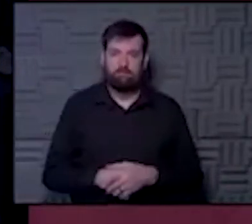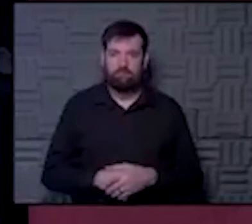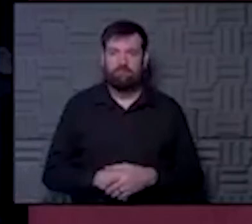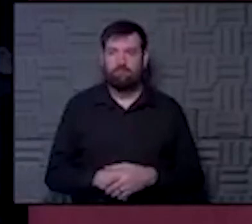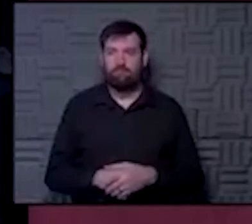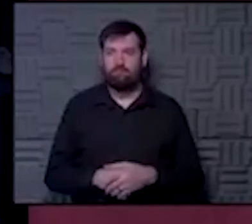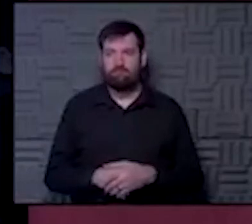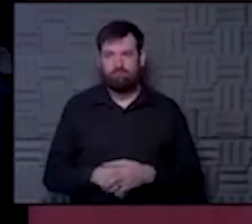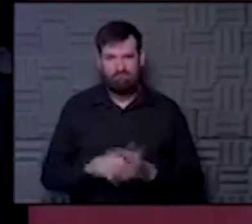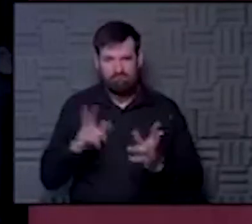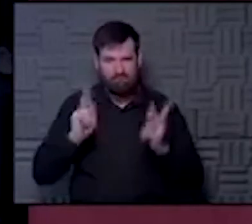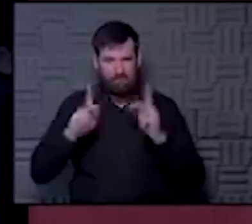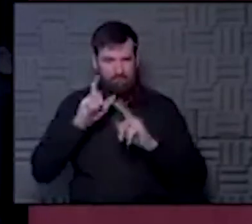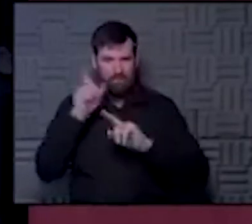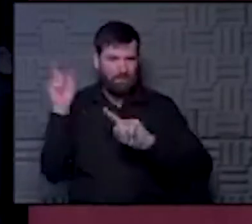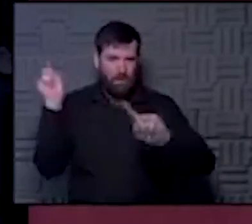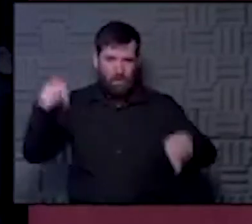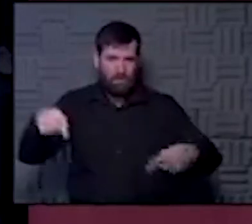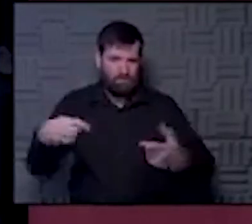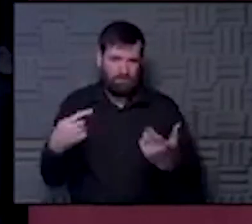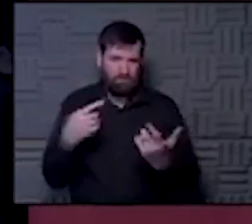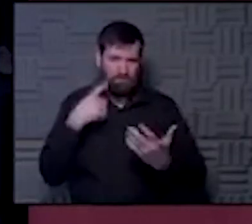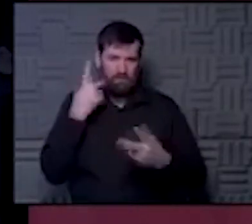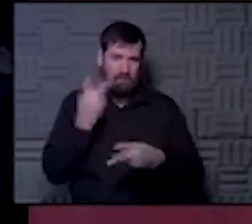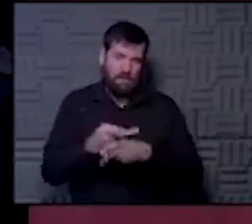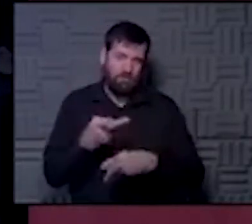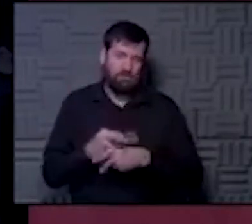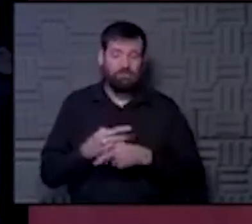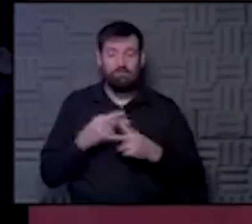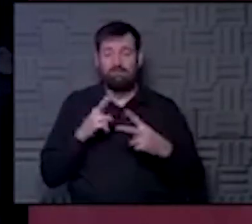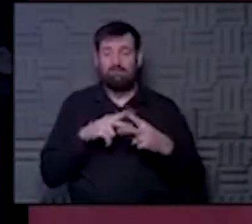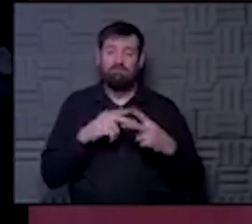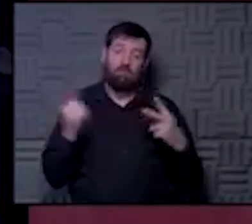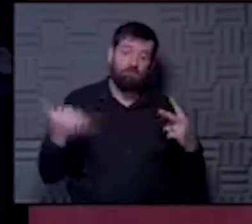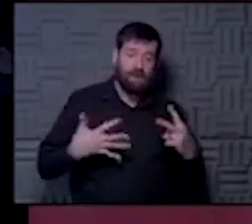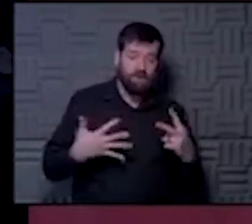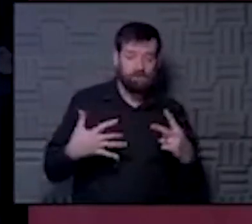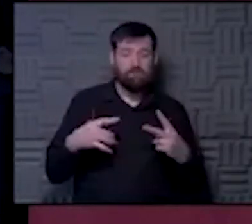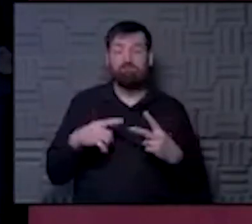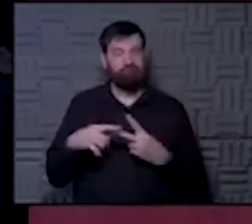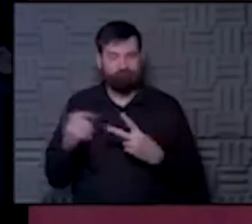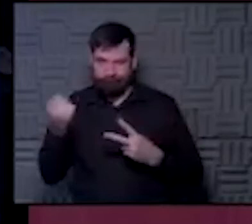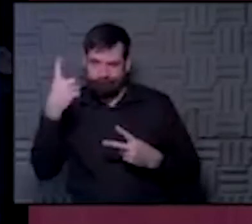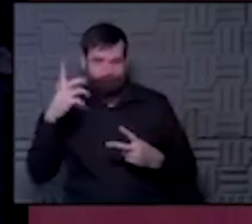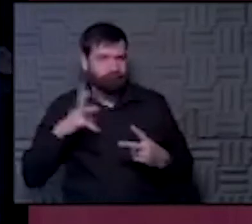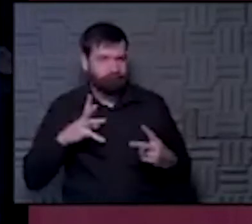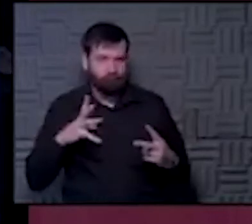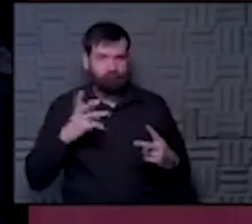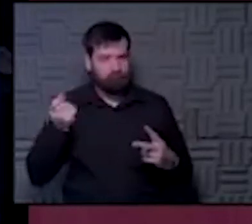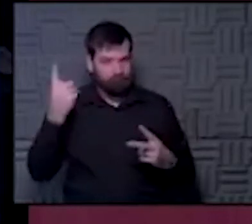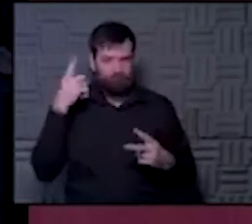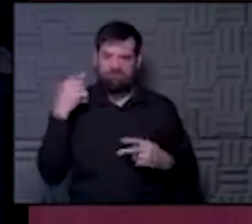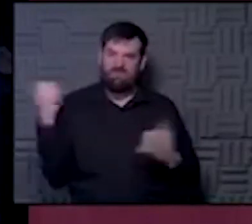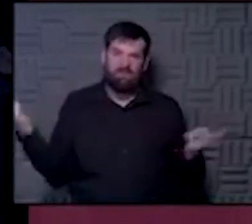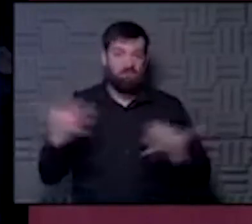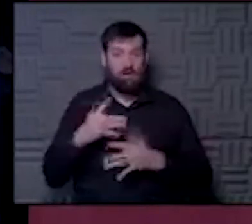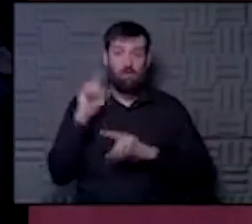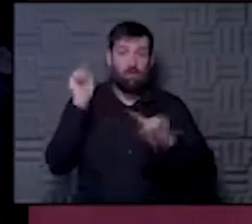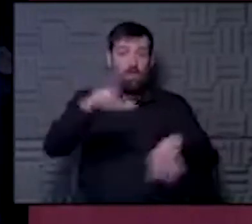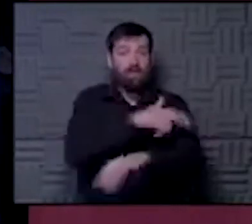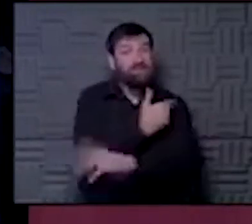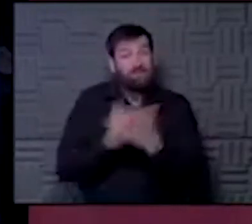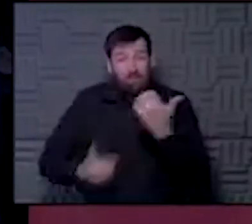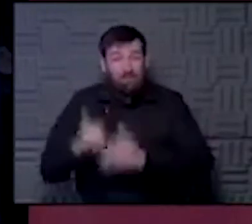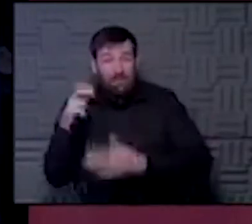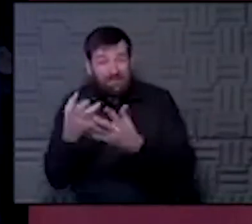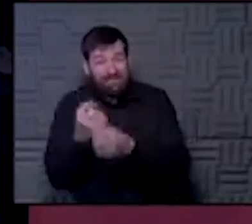Because people aren't going to get care. And they're afraid to go out. Okay, I get it. They're afraid to go to hospitals, where the safest place you can possibly